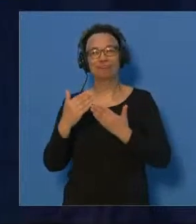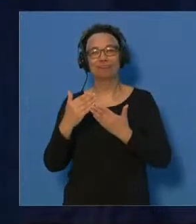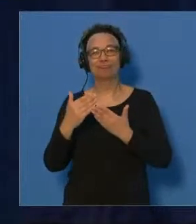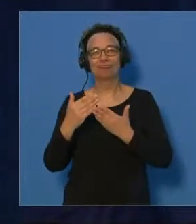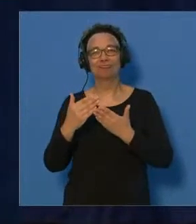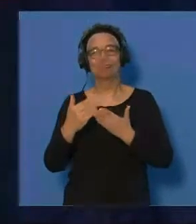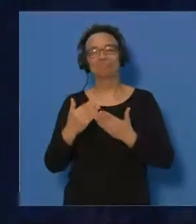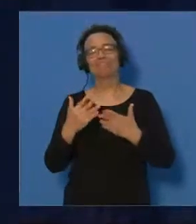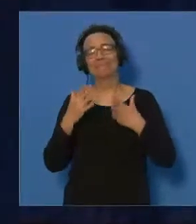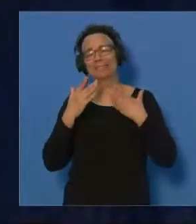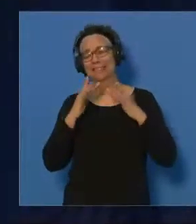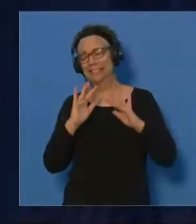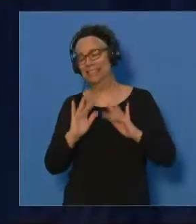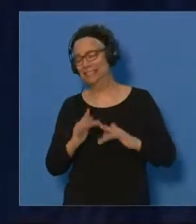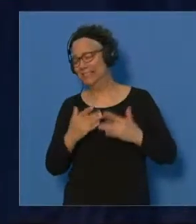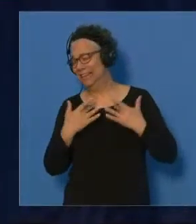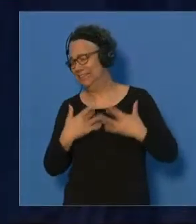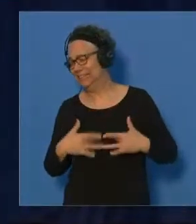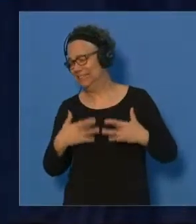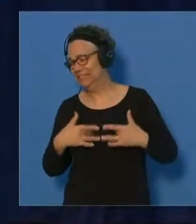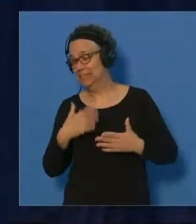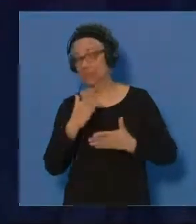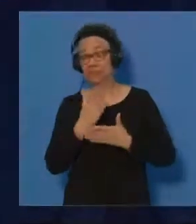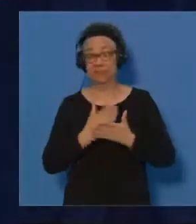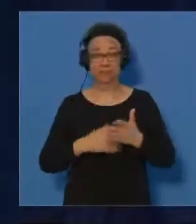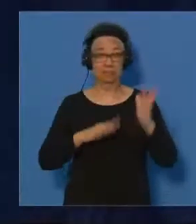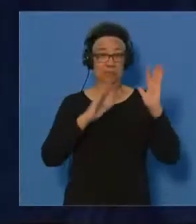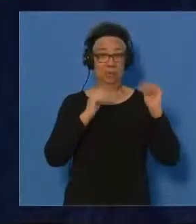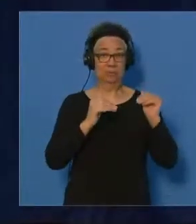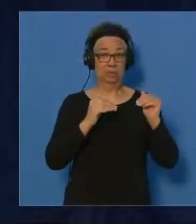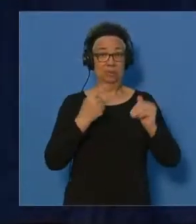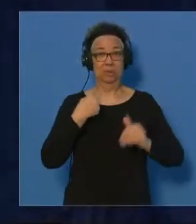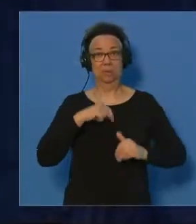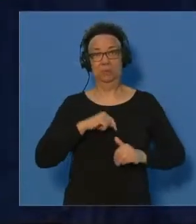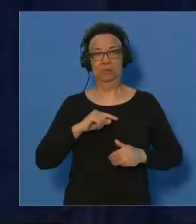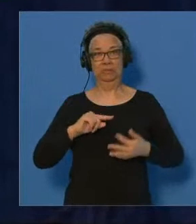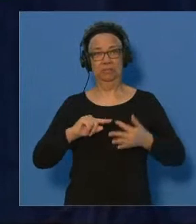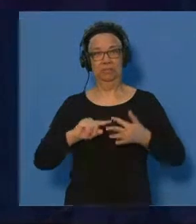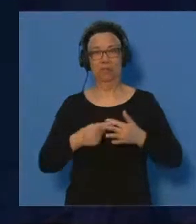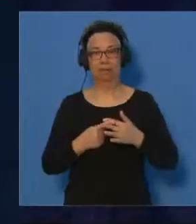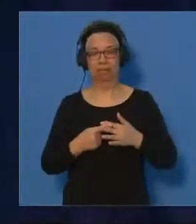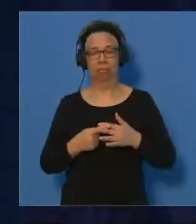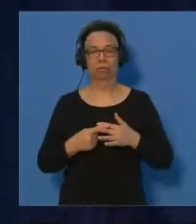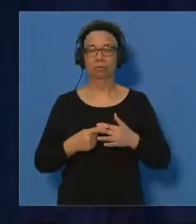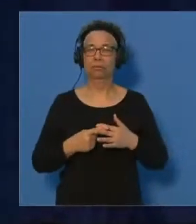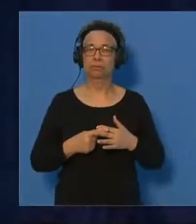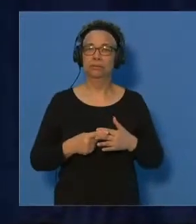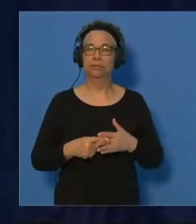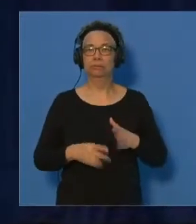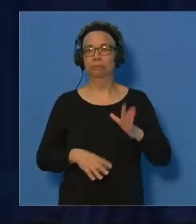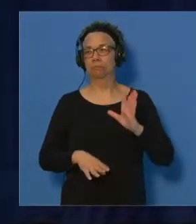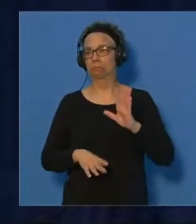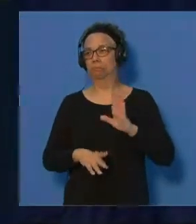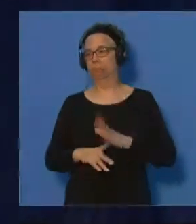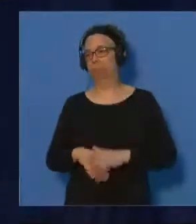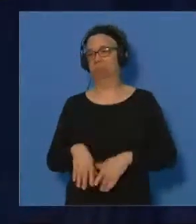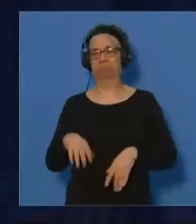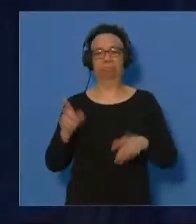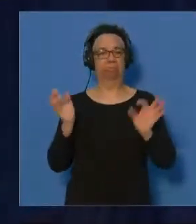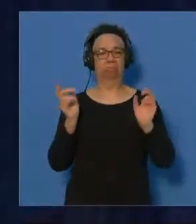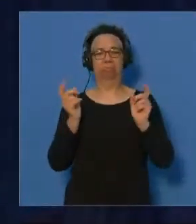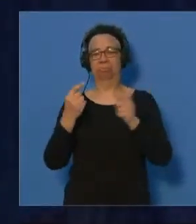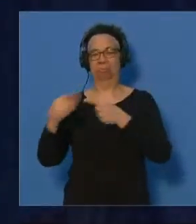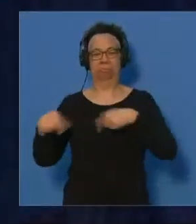Sadly, there are those who are hoping that we will devolve into political tribalism, devolve into the regular he said, she said